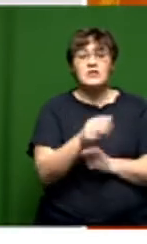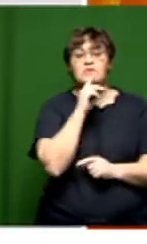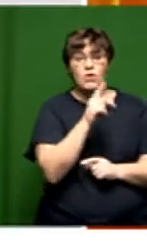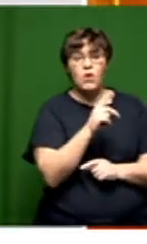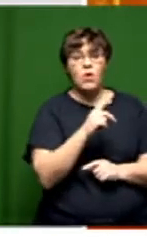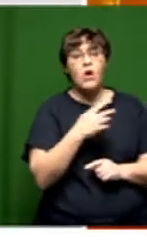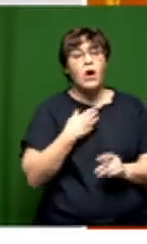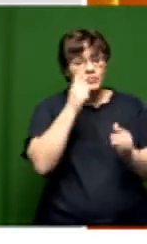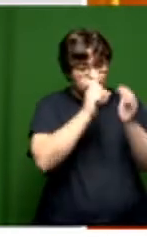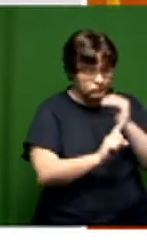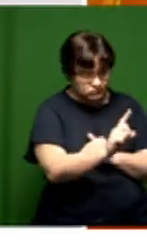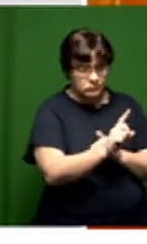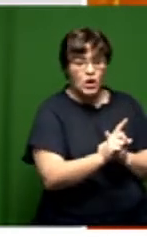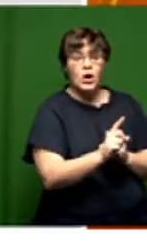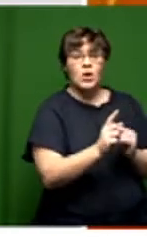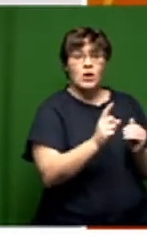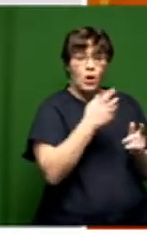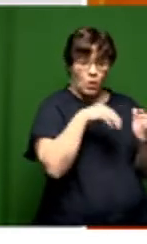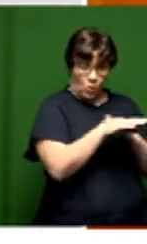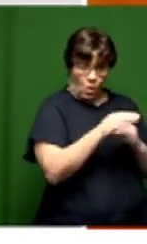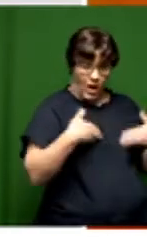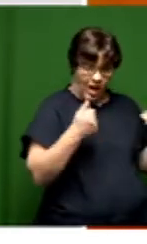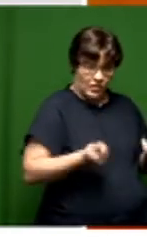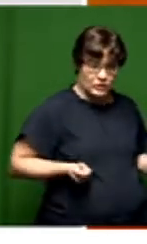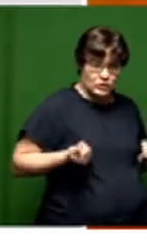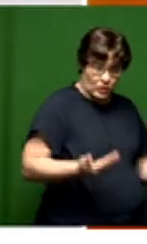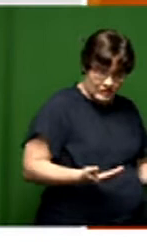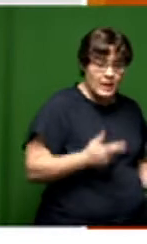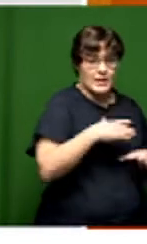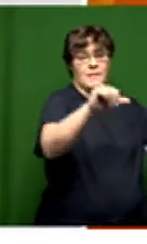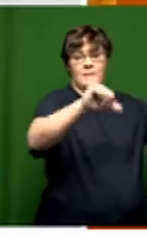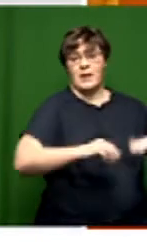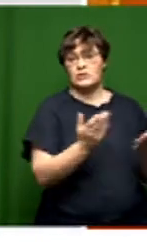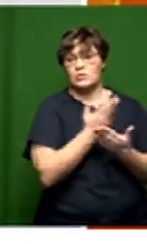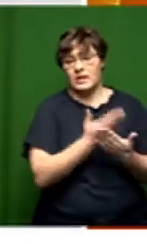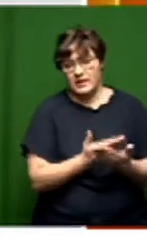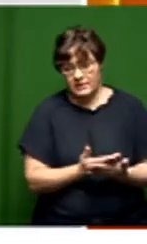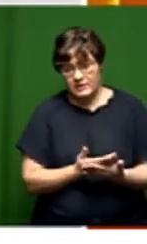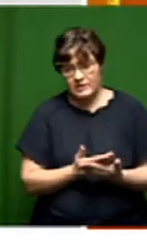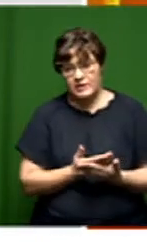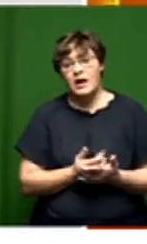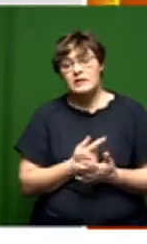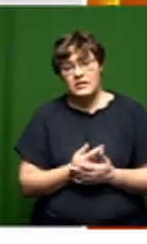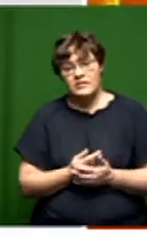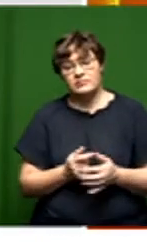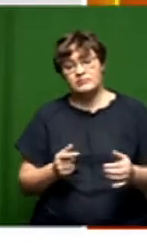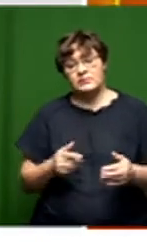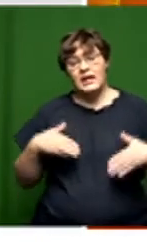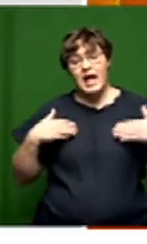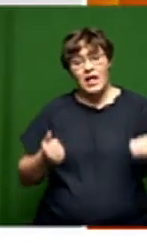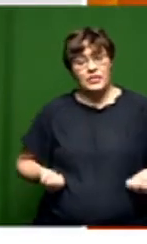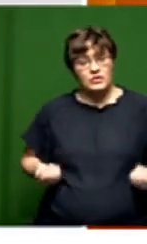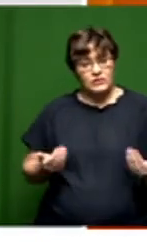boys can leave school and still access the service, the health service, when they need to. And coming to a health service